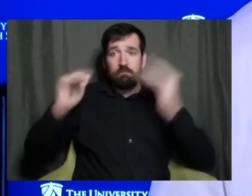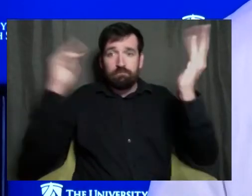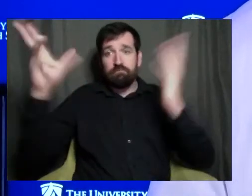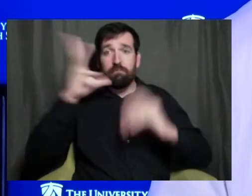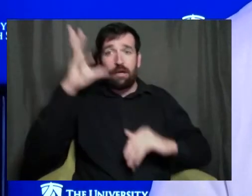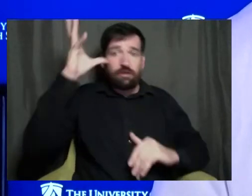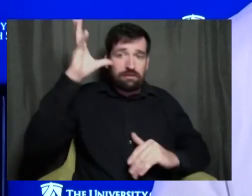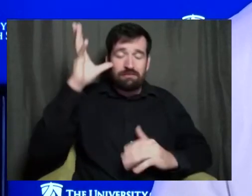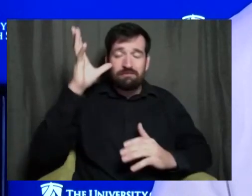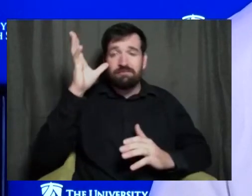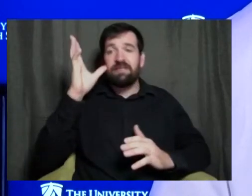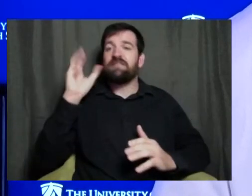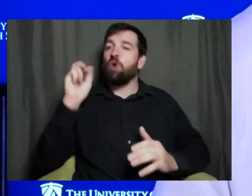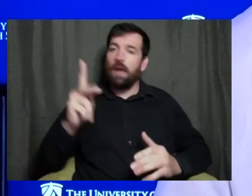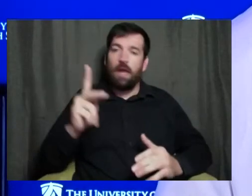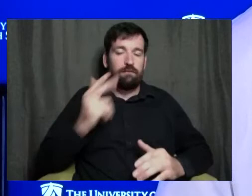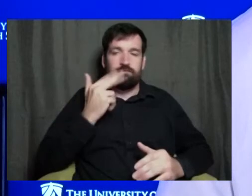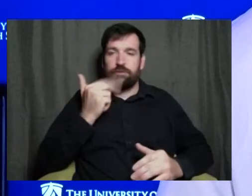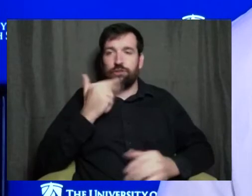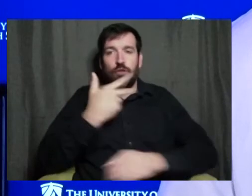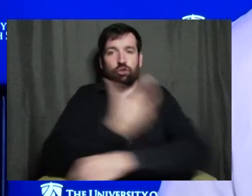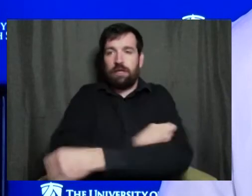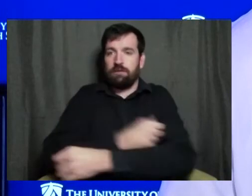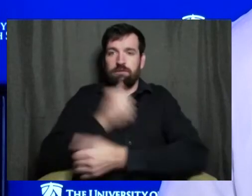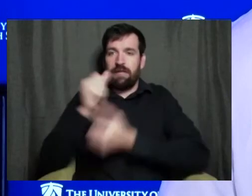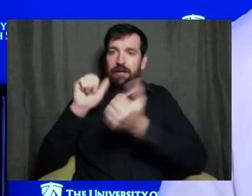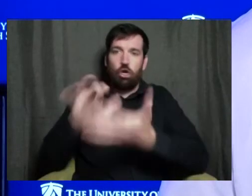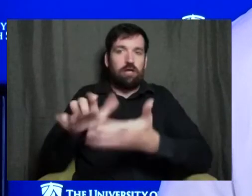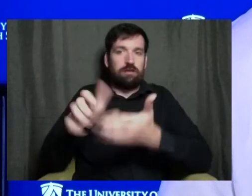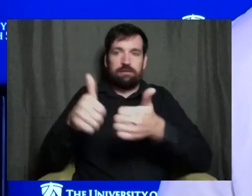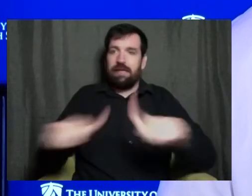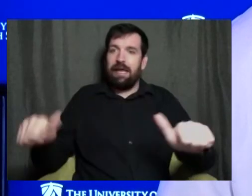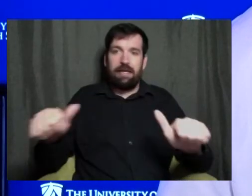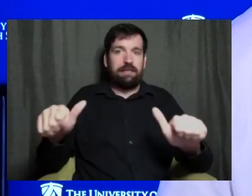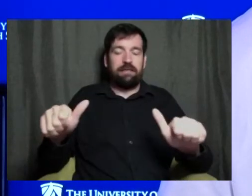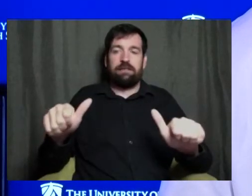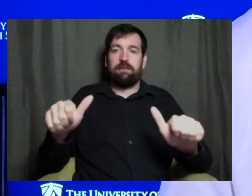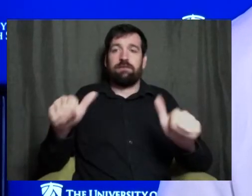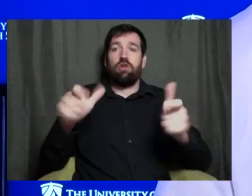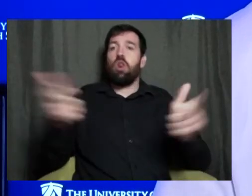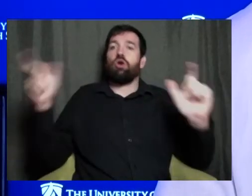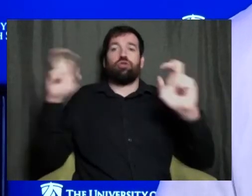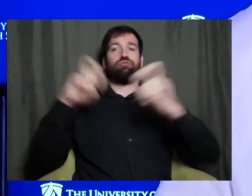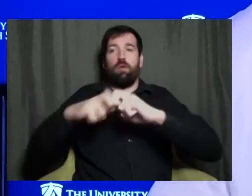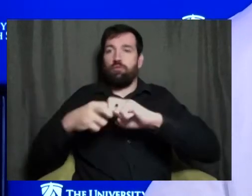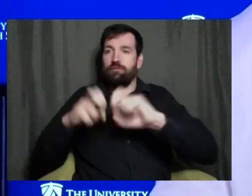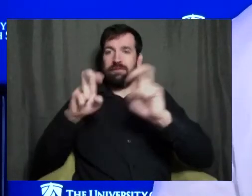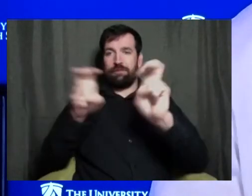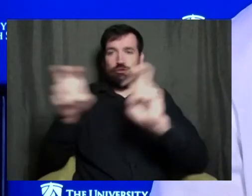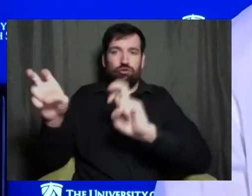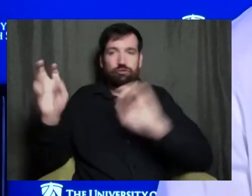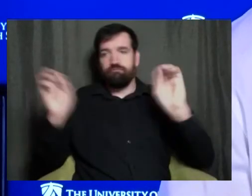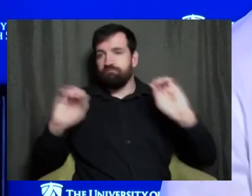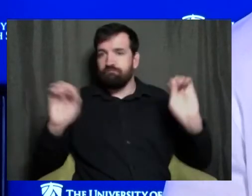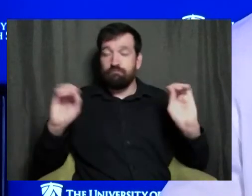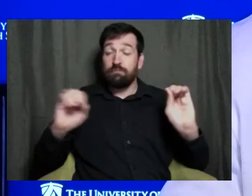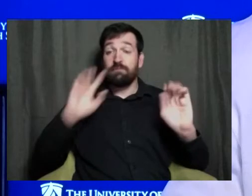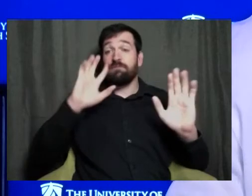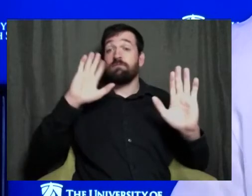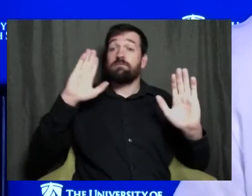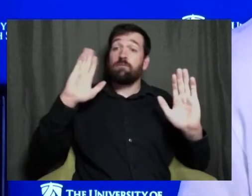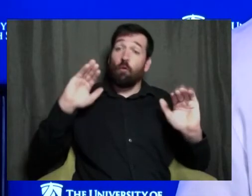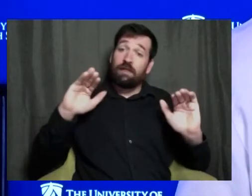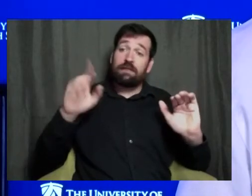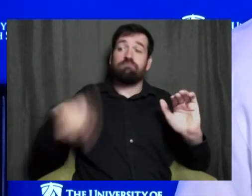small shot. It doesn't cause any large problems or issues. And hopefully they will be